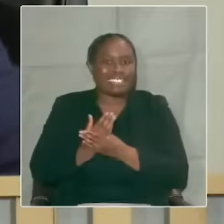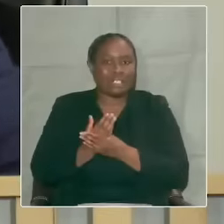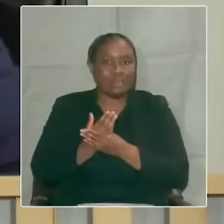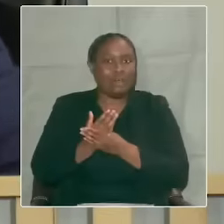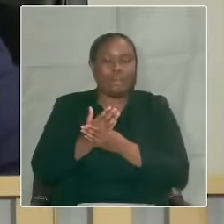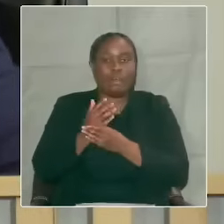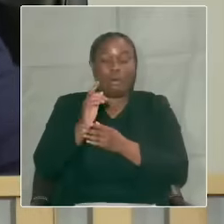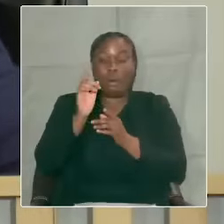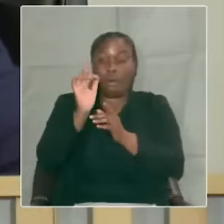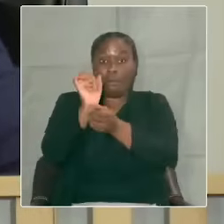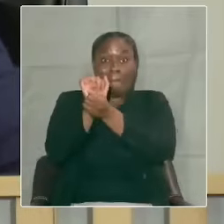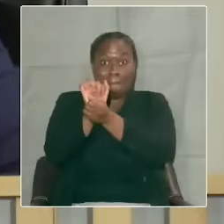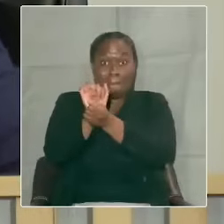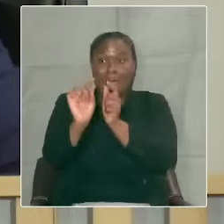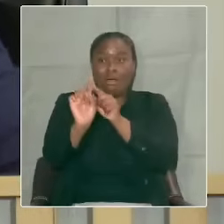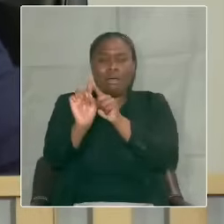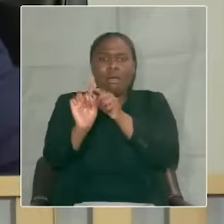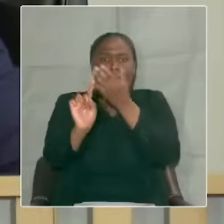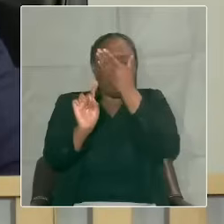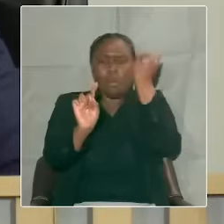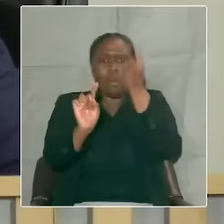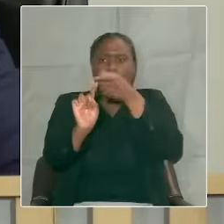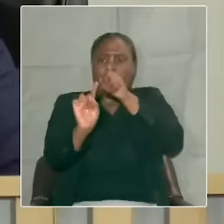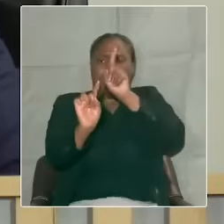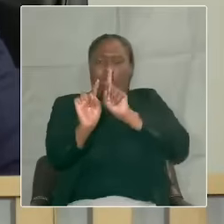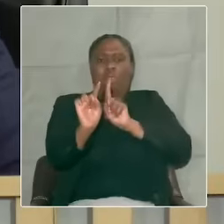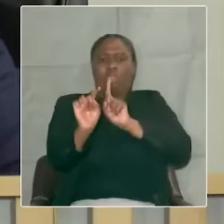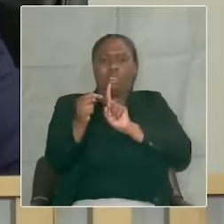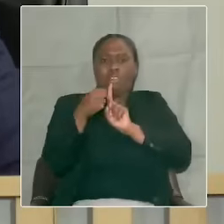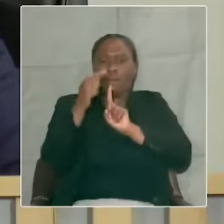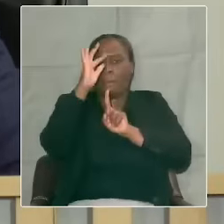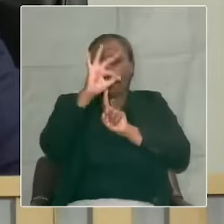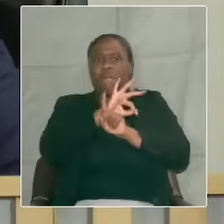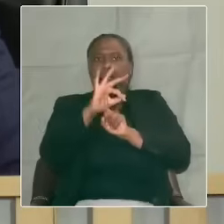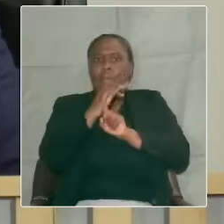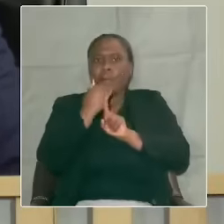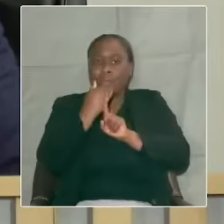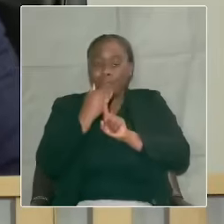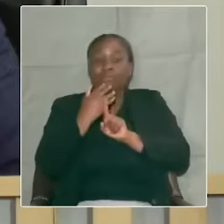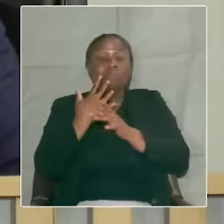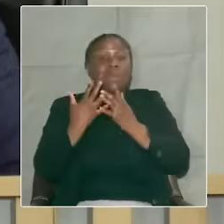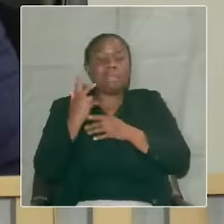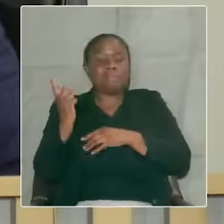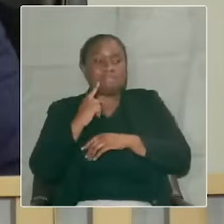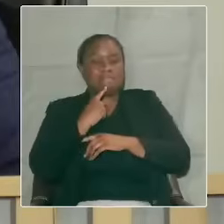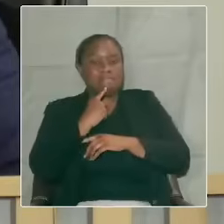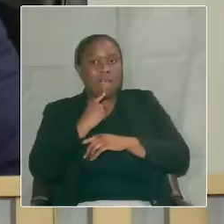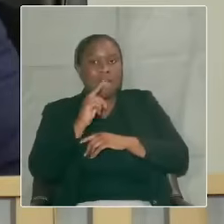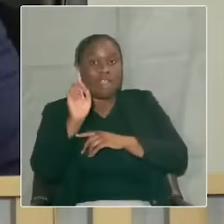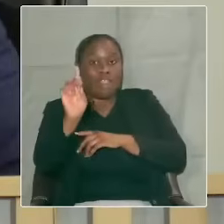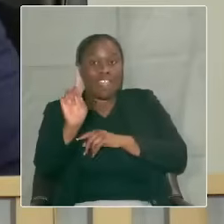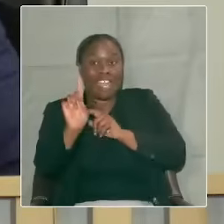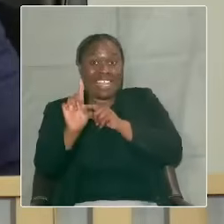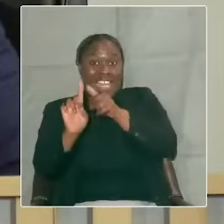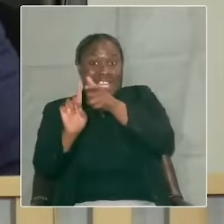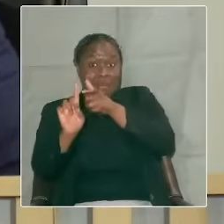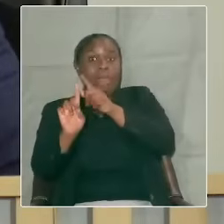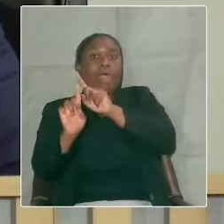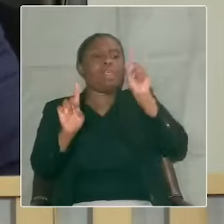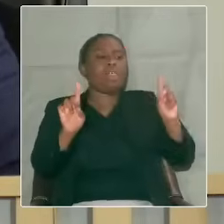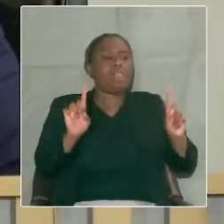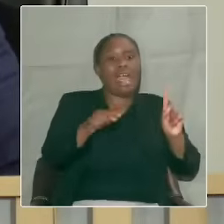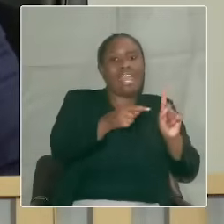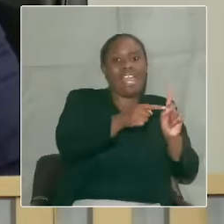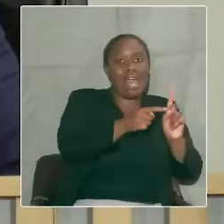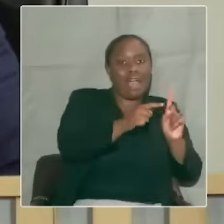chain. So sometimes they will identify some spotters and start with them in order to